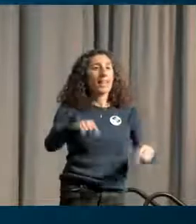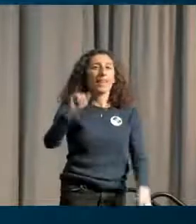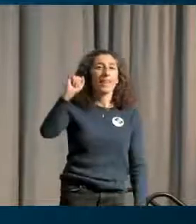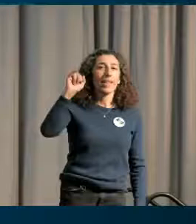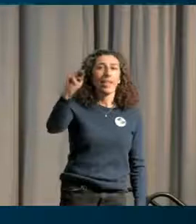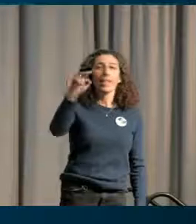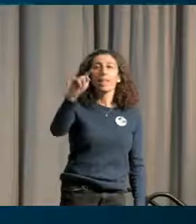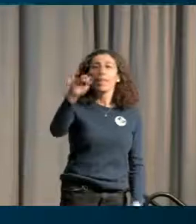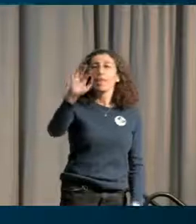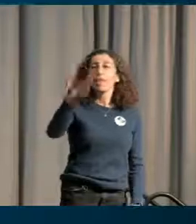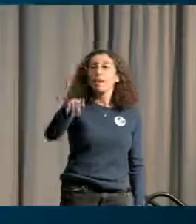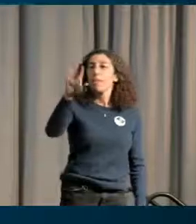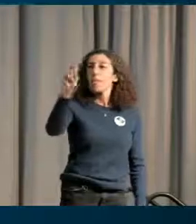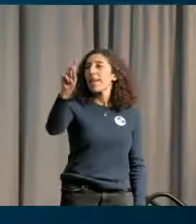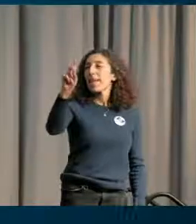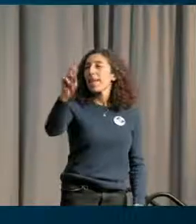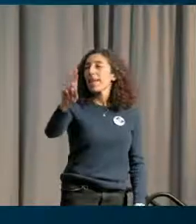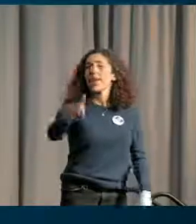that.